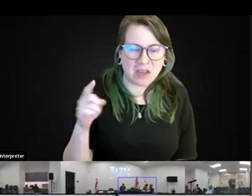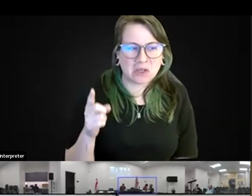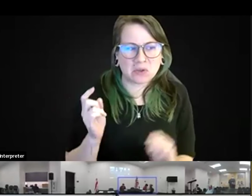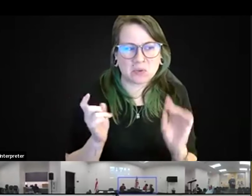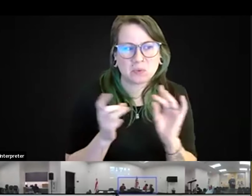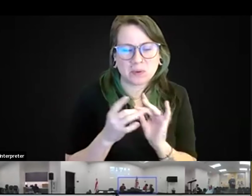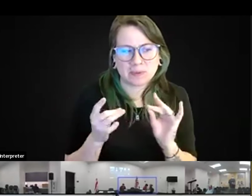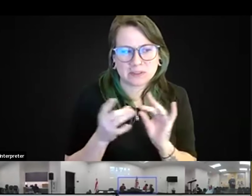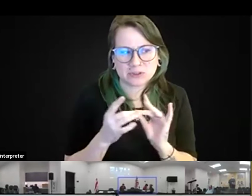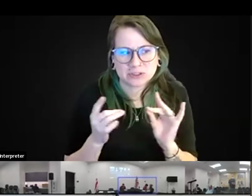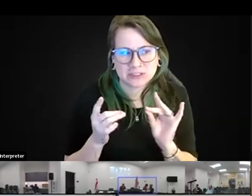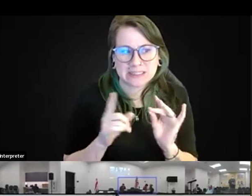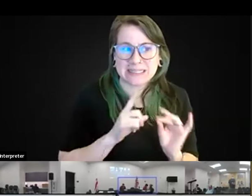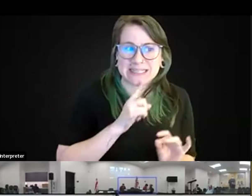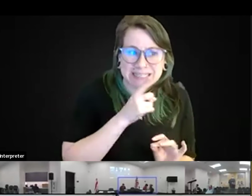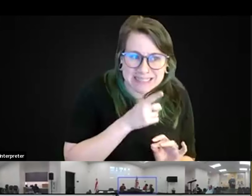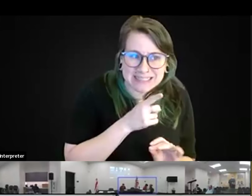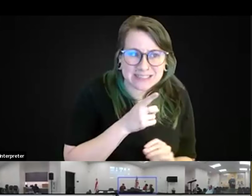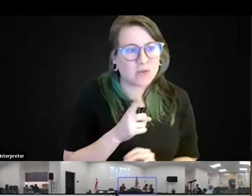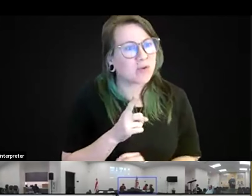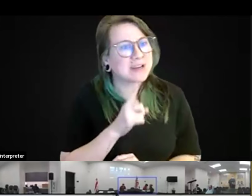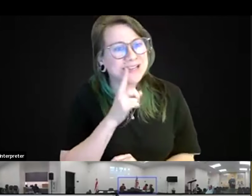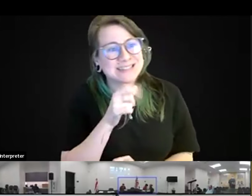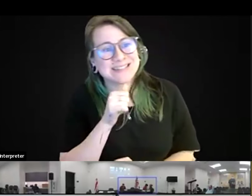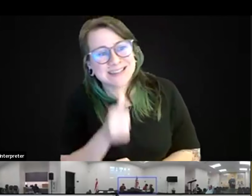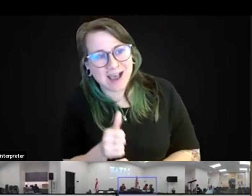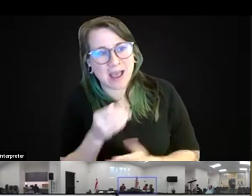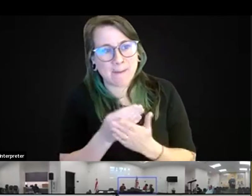saying is or is not by right.